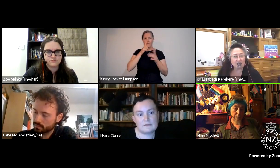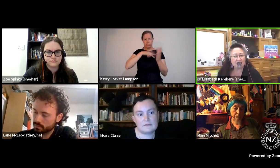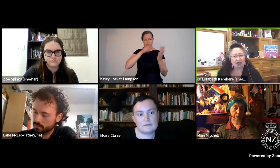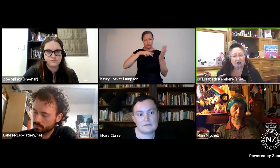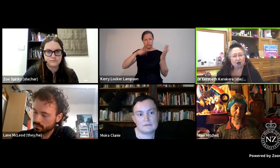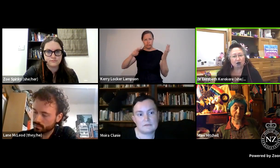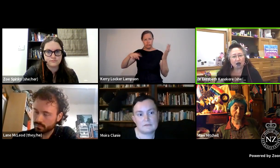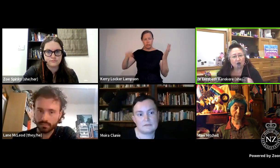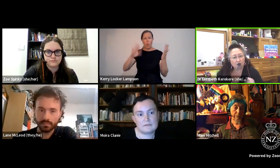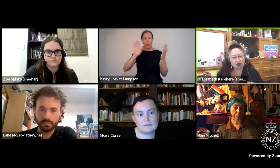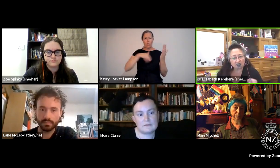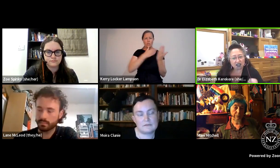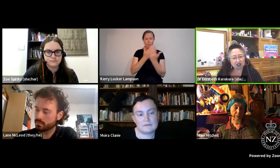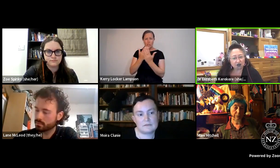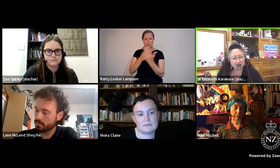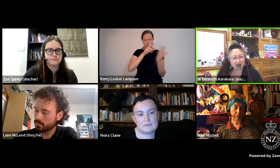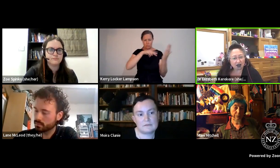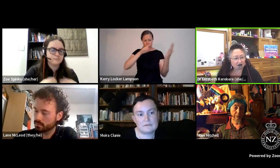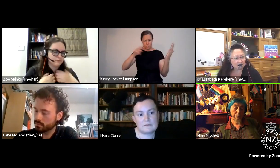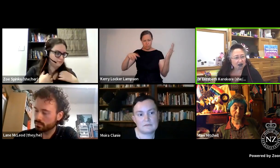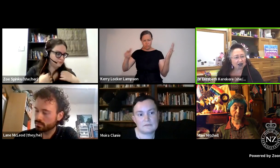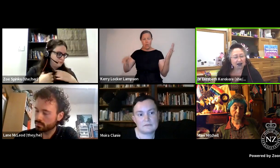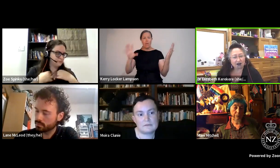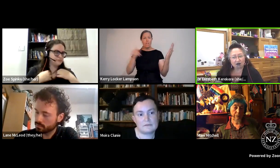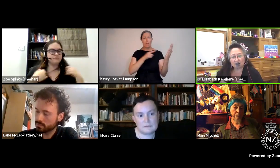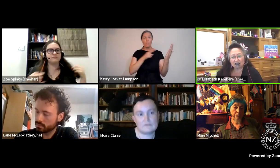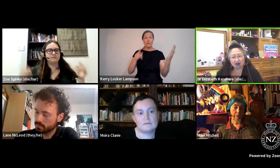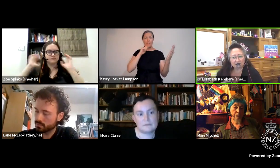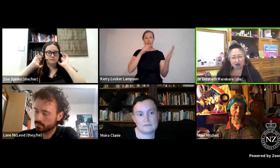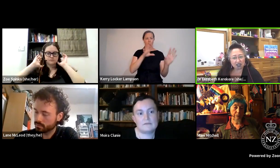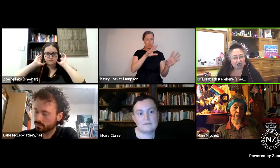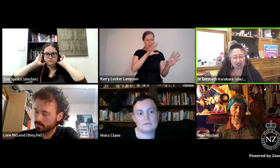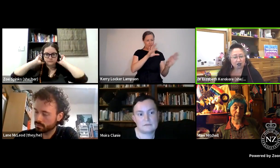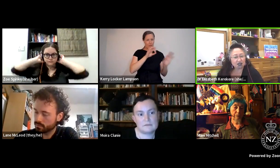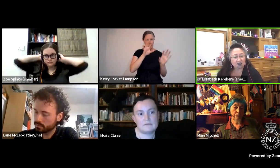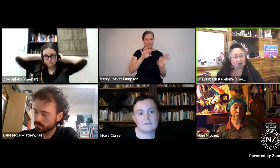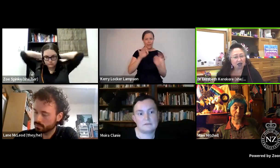detail, they pull out what the issues are now